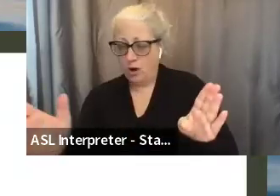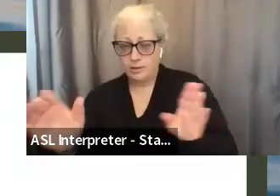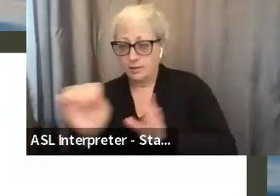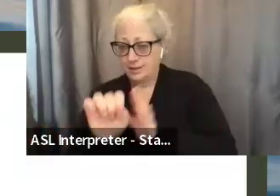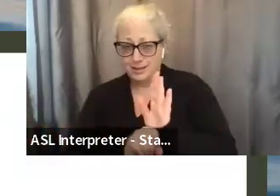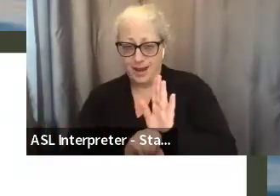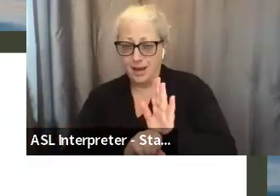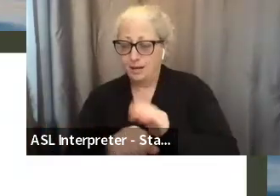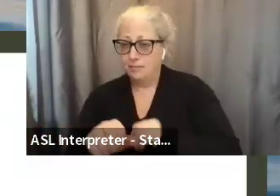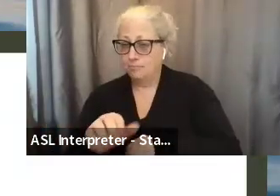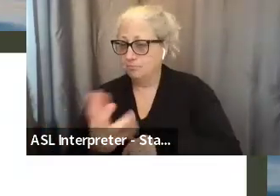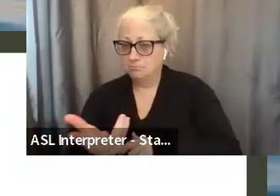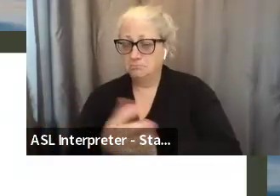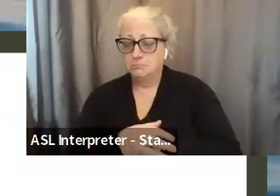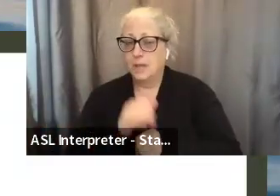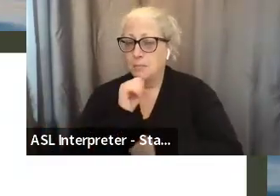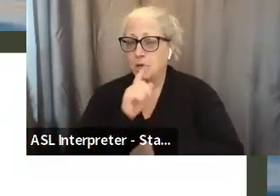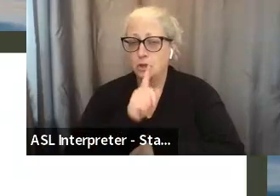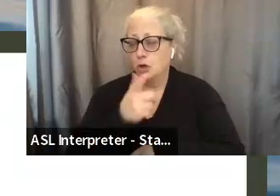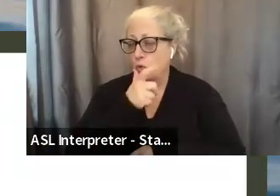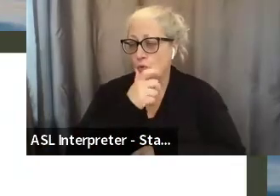to answer that.